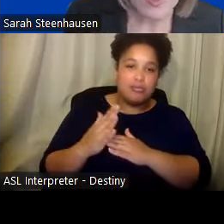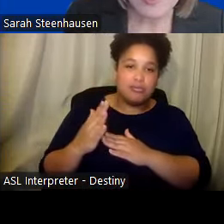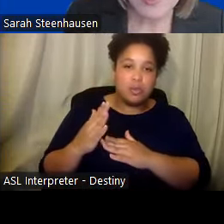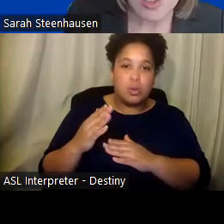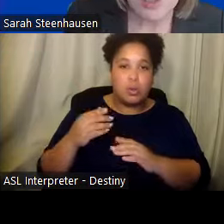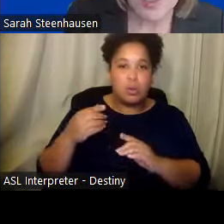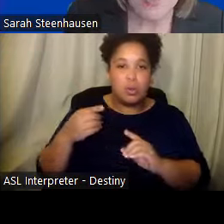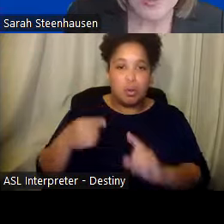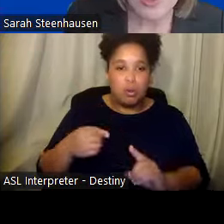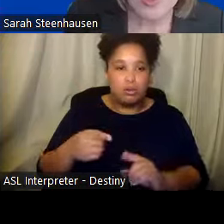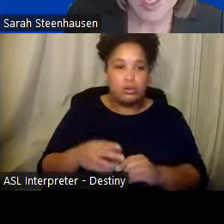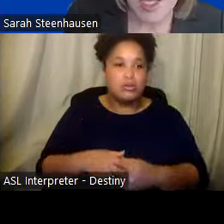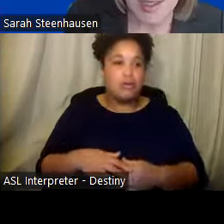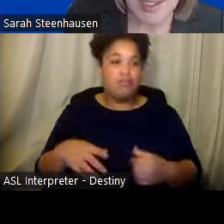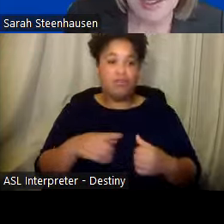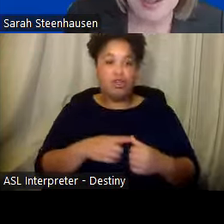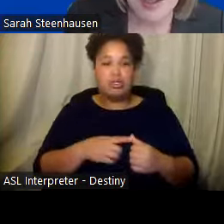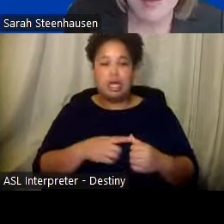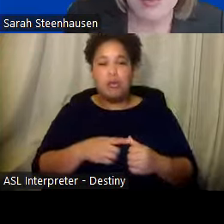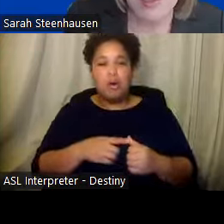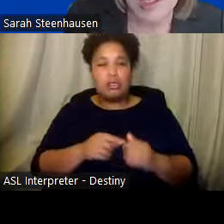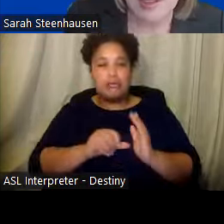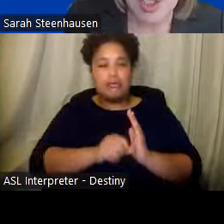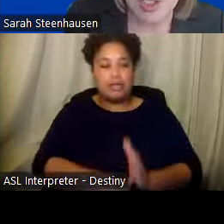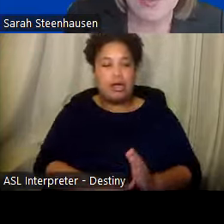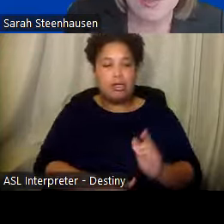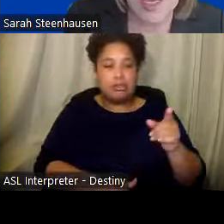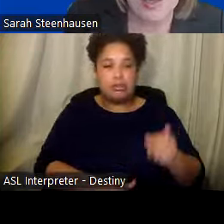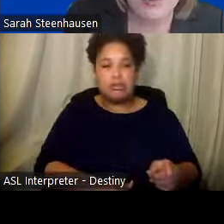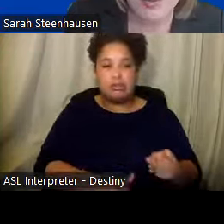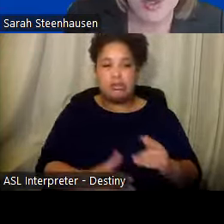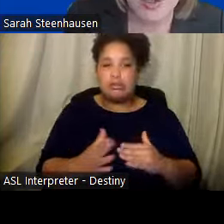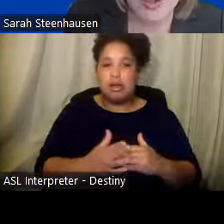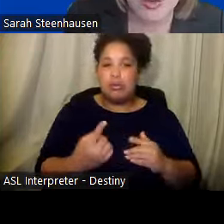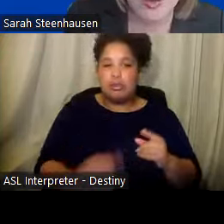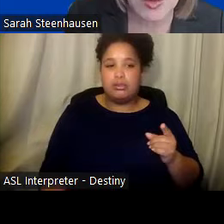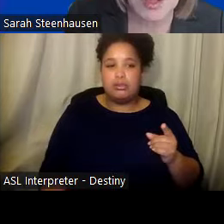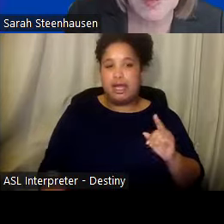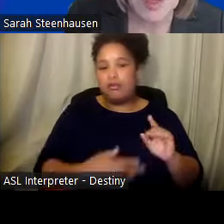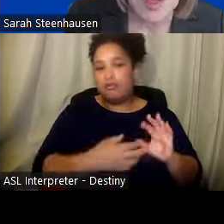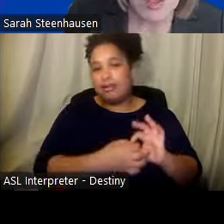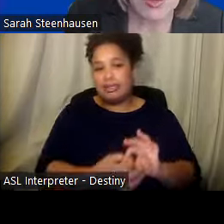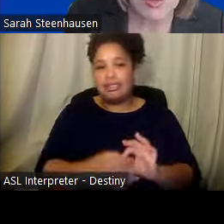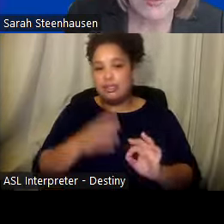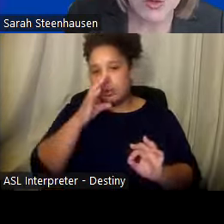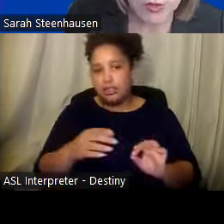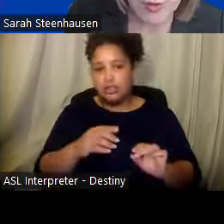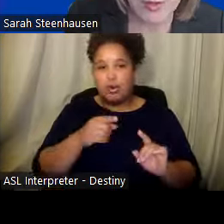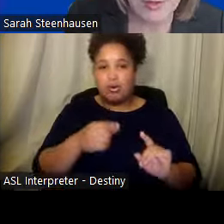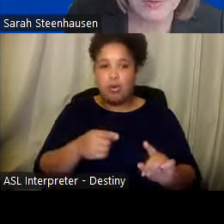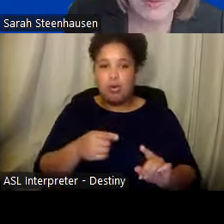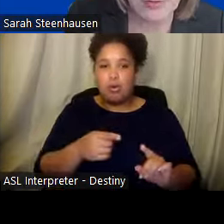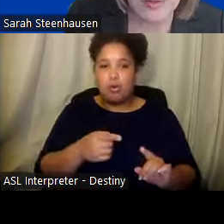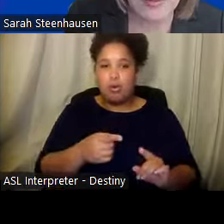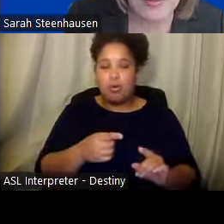So I wanted to start out by just highlighting the key initiatives that respond to our goal 2